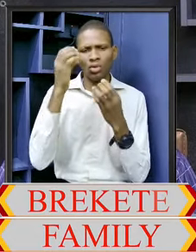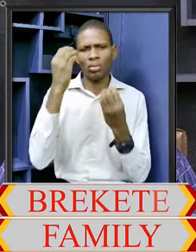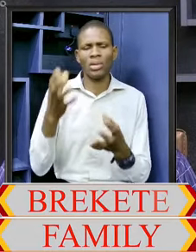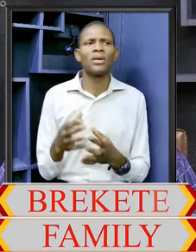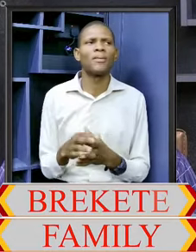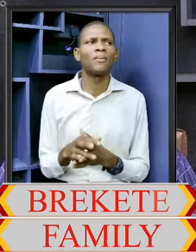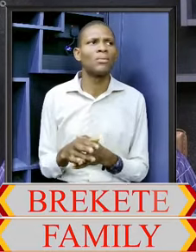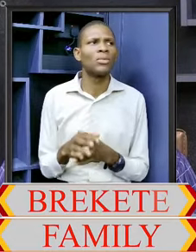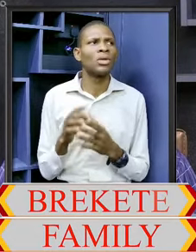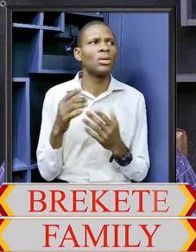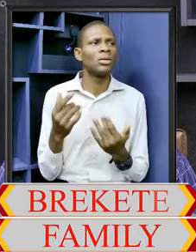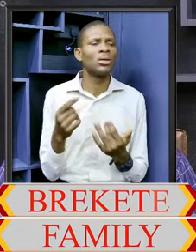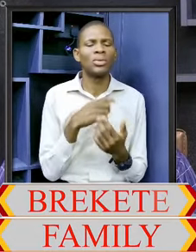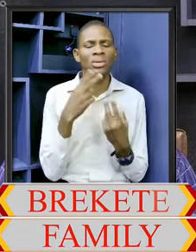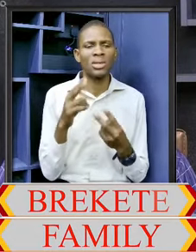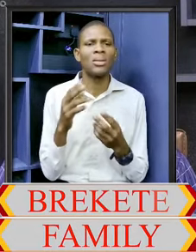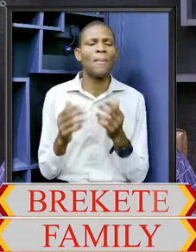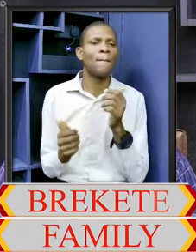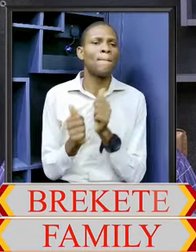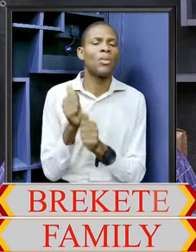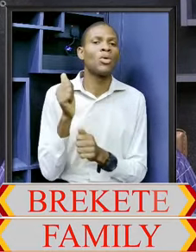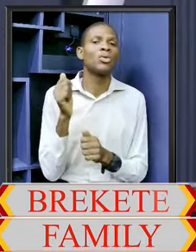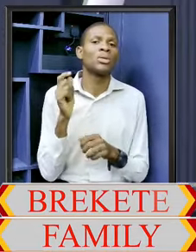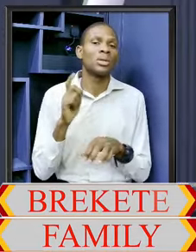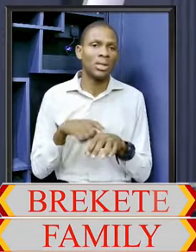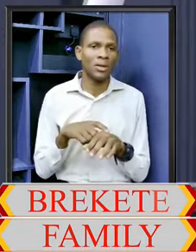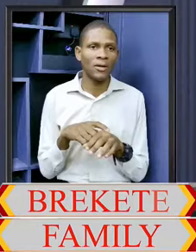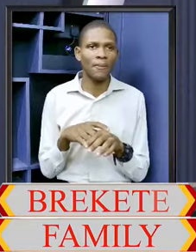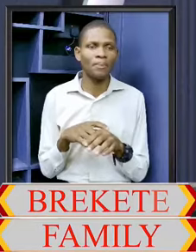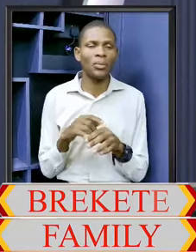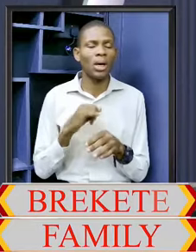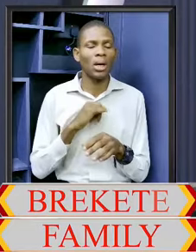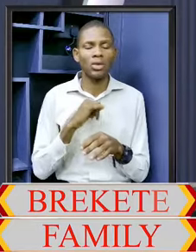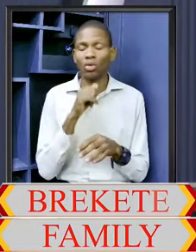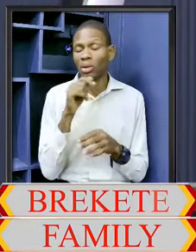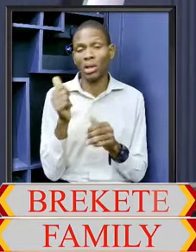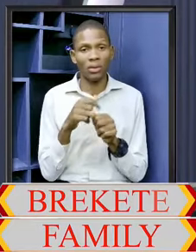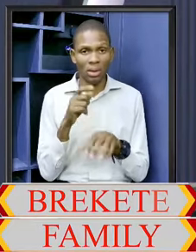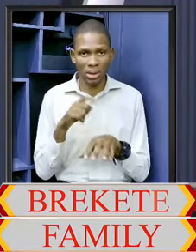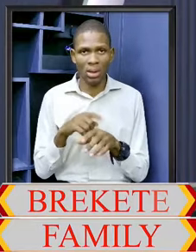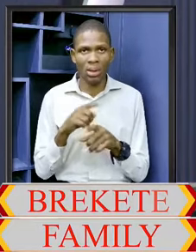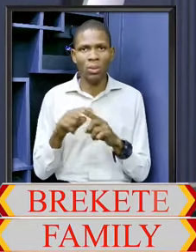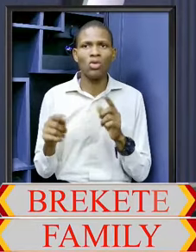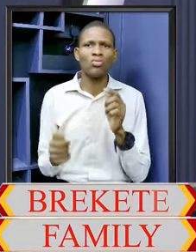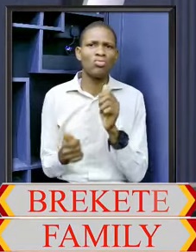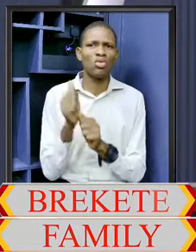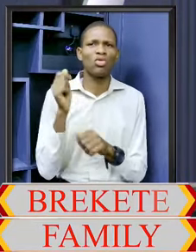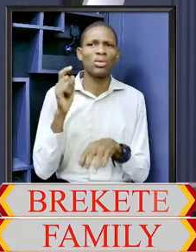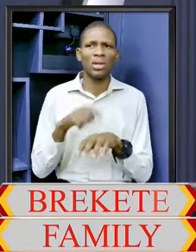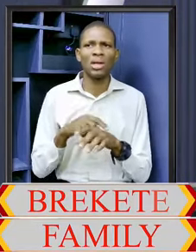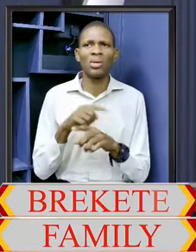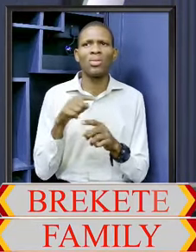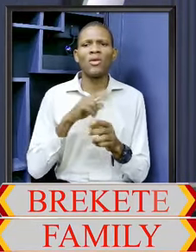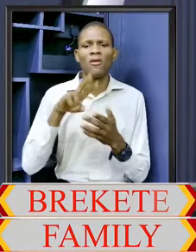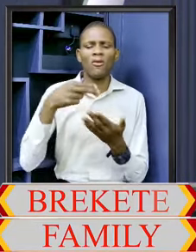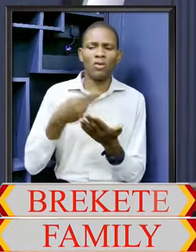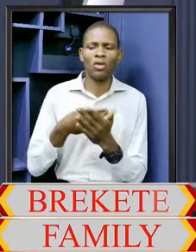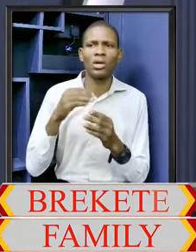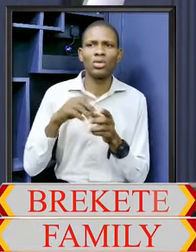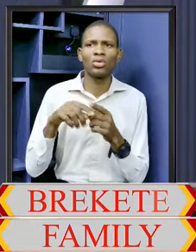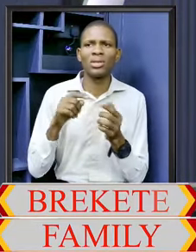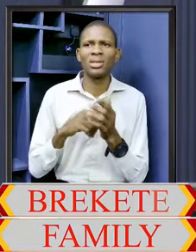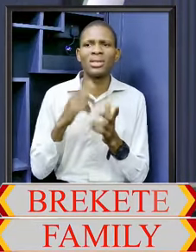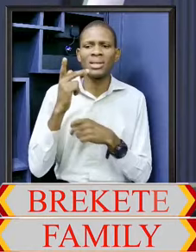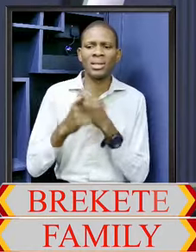You see, say, most of the times, I know they talk, say, not every time, but most of the times, when we fall into this kind of